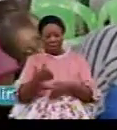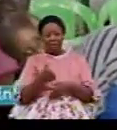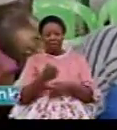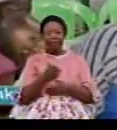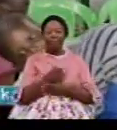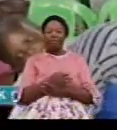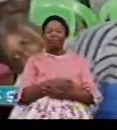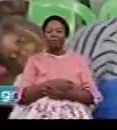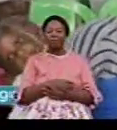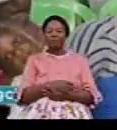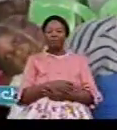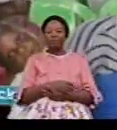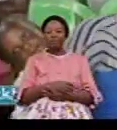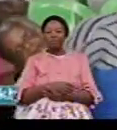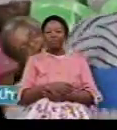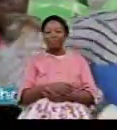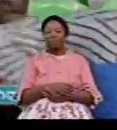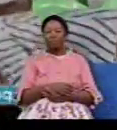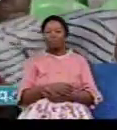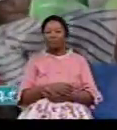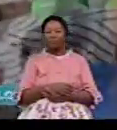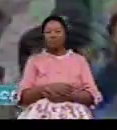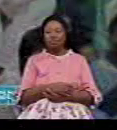your life in Jesus' name.